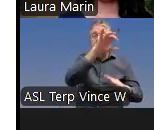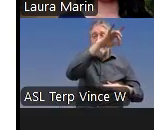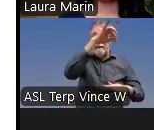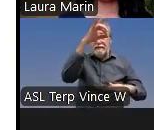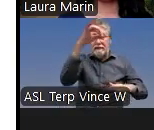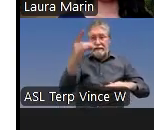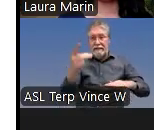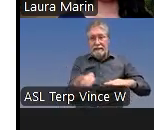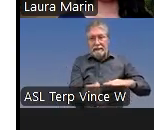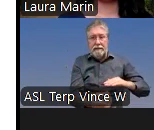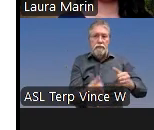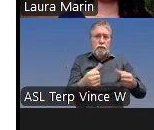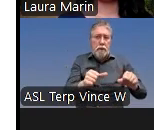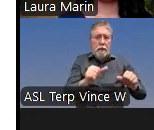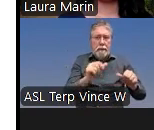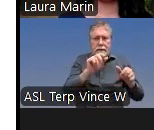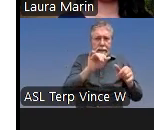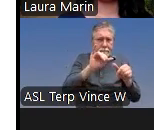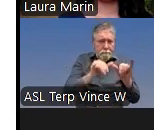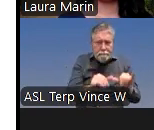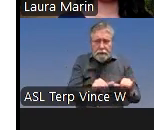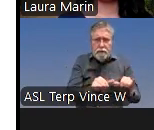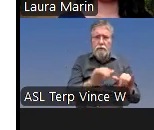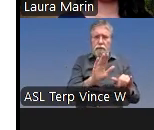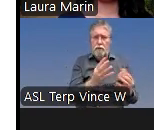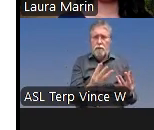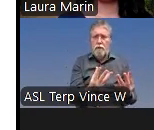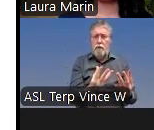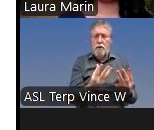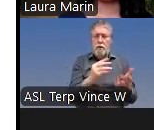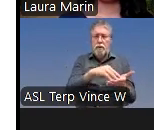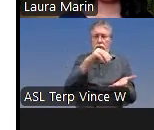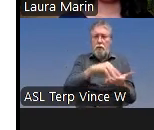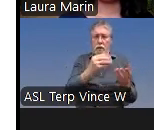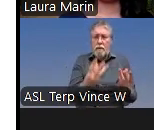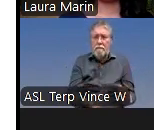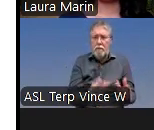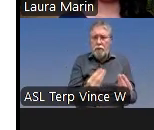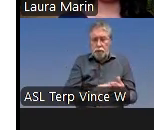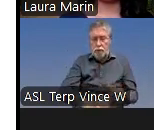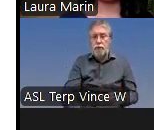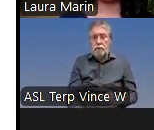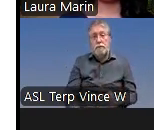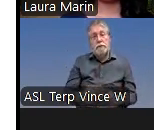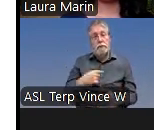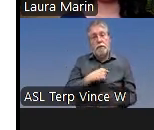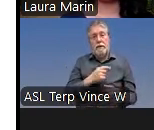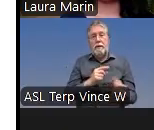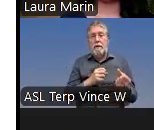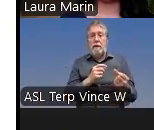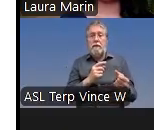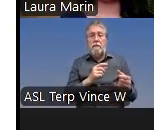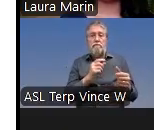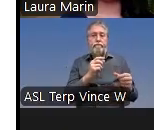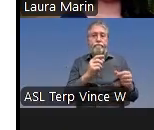to identify and quantify soil moisture. So we're a validation network for them. Really